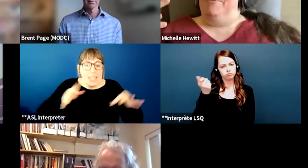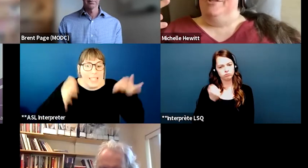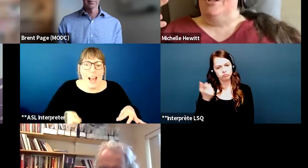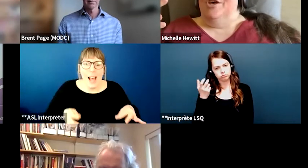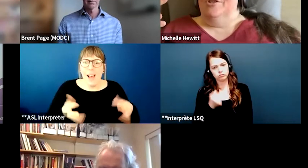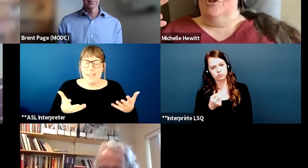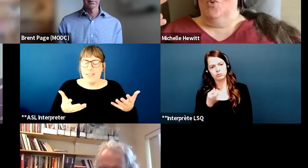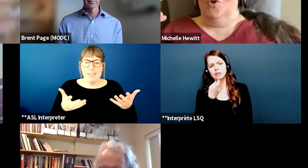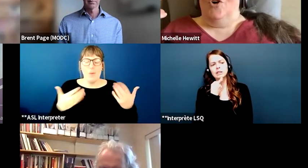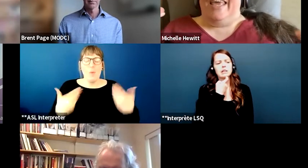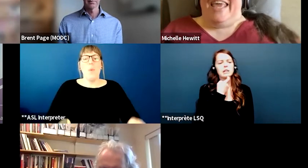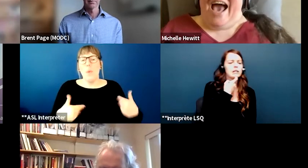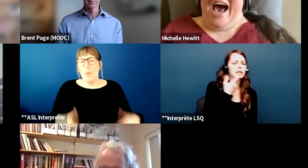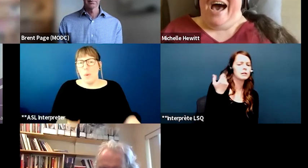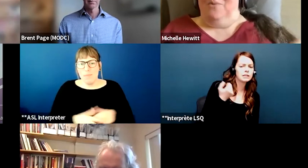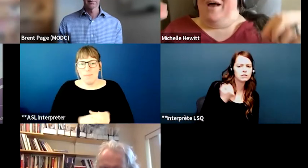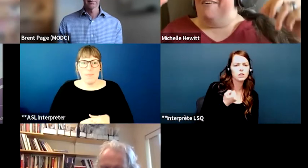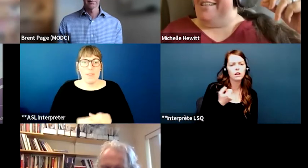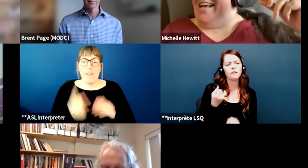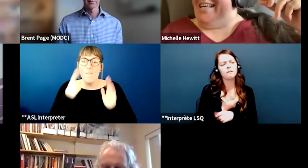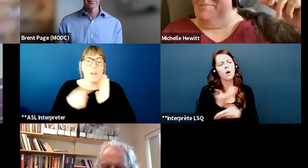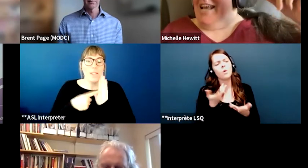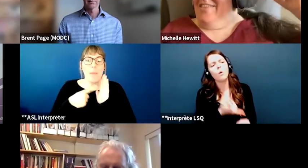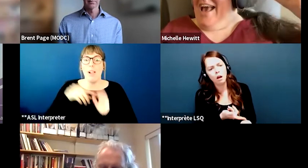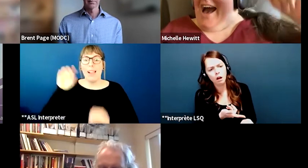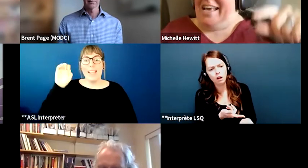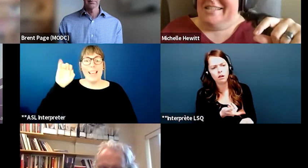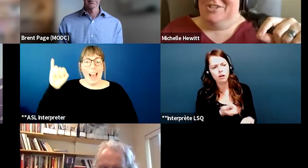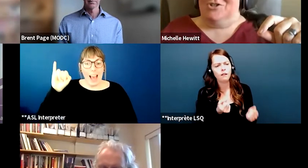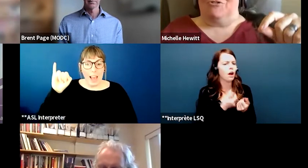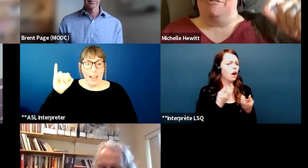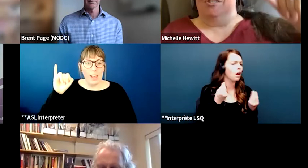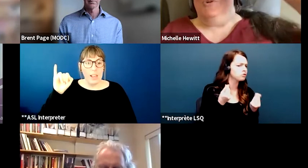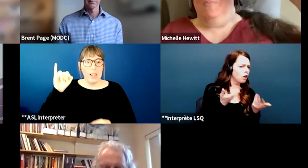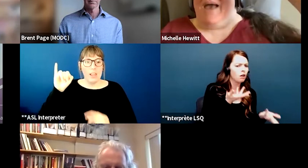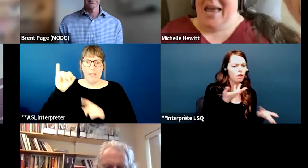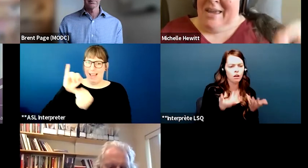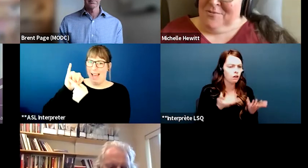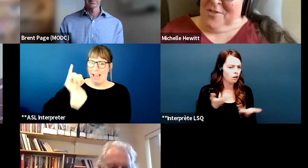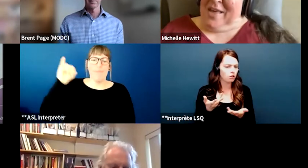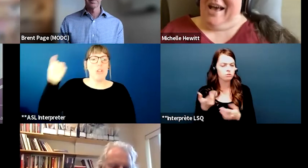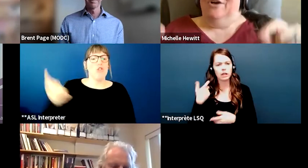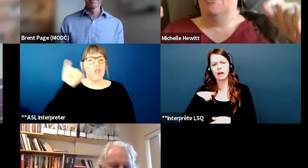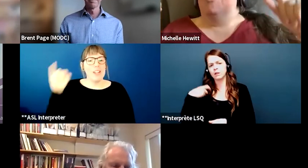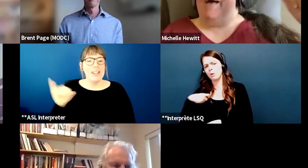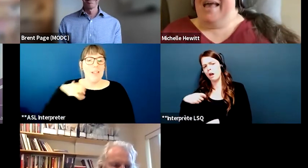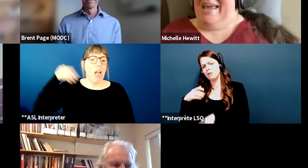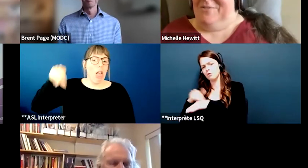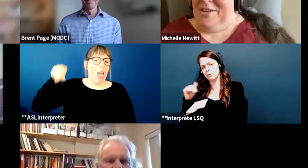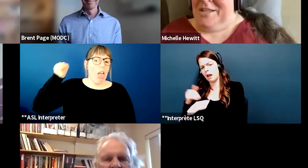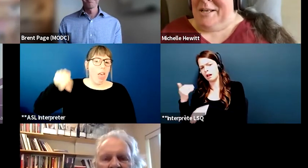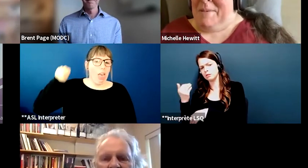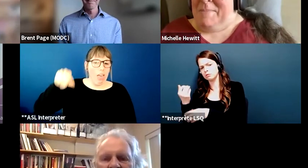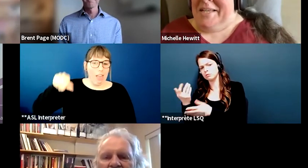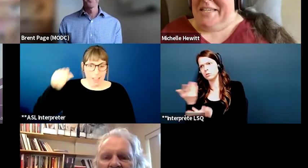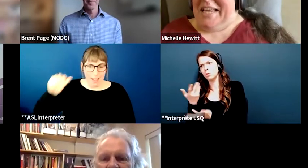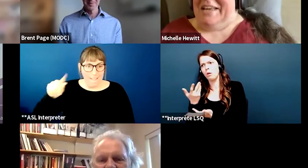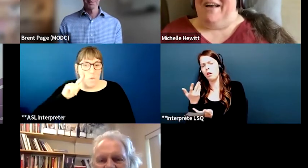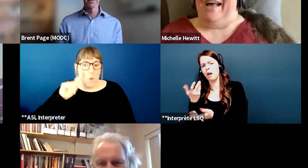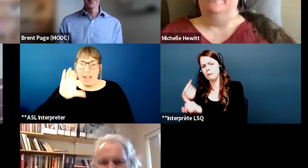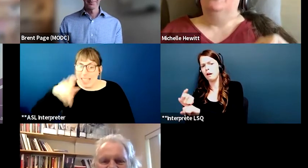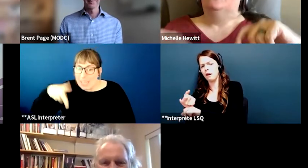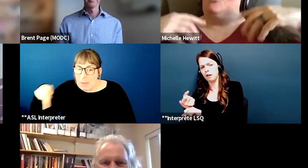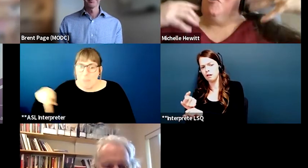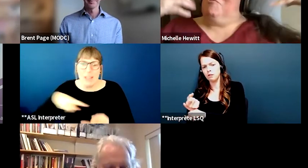what happens to your EI, where, as I keep saying, the I is insurance. You paid for that. You paid for your